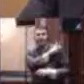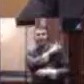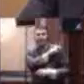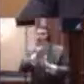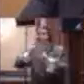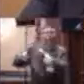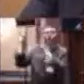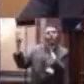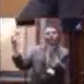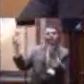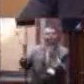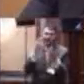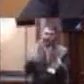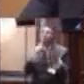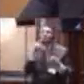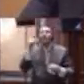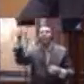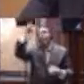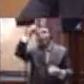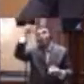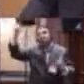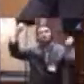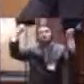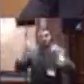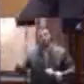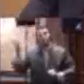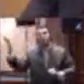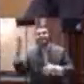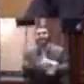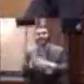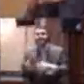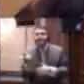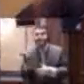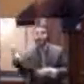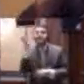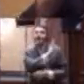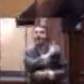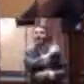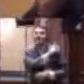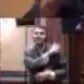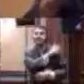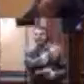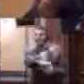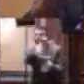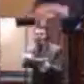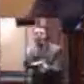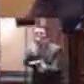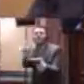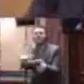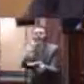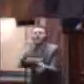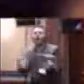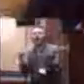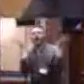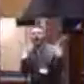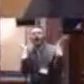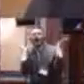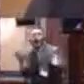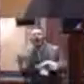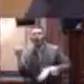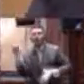Jordan, there are many challenges. First of all, how much the percentage of the Jordanian population